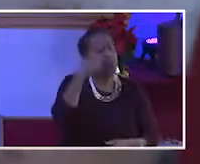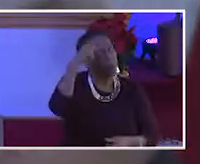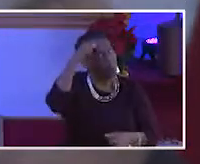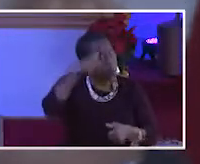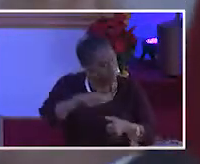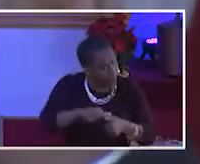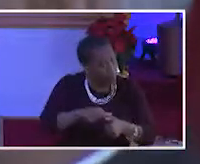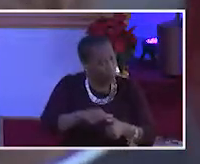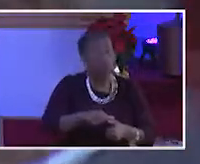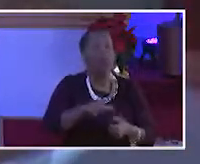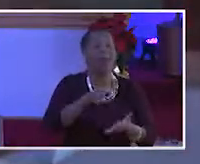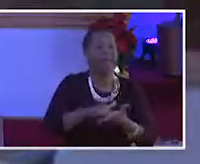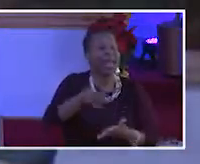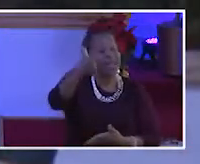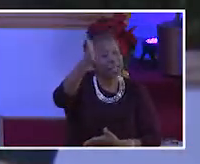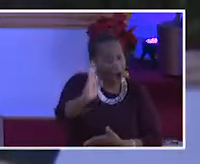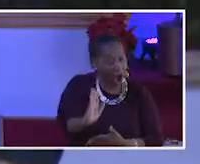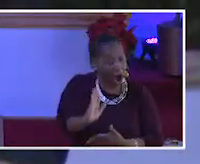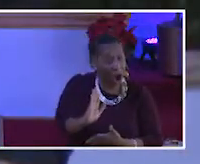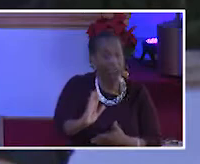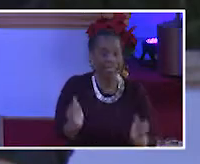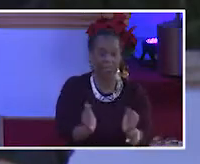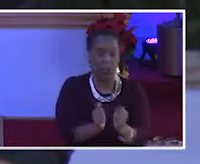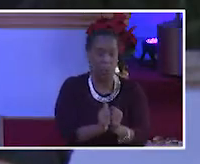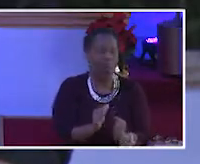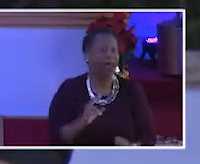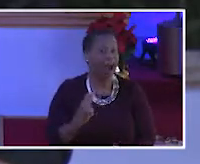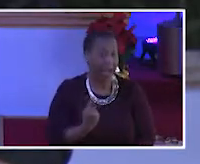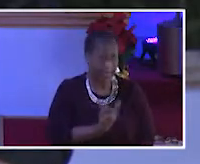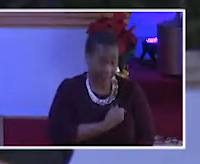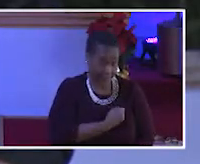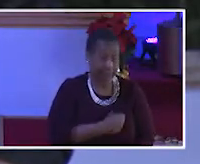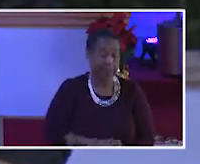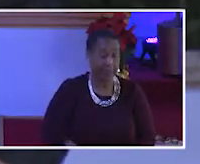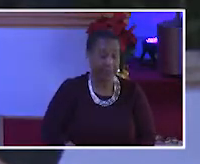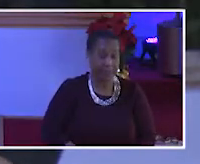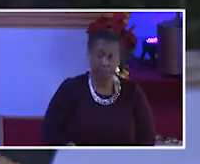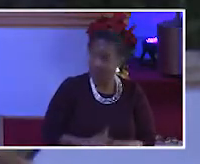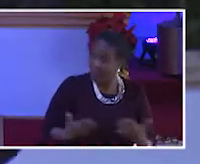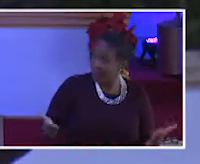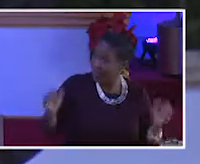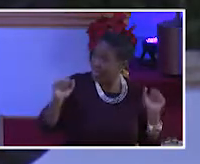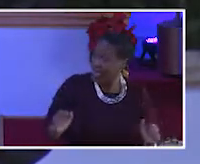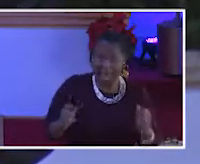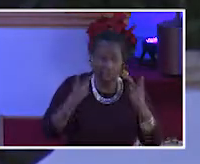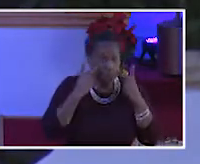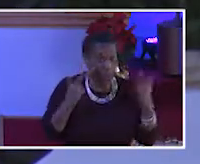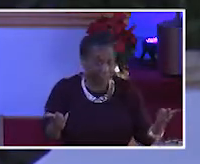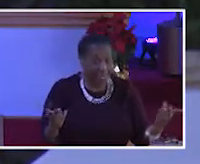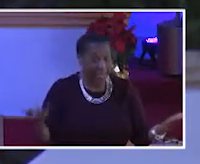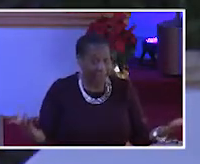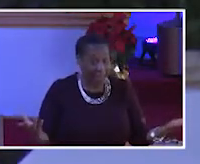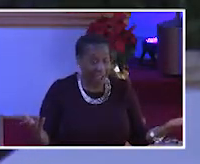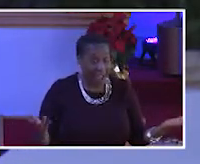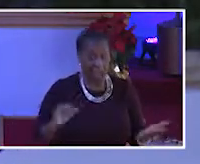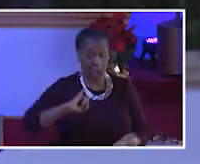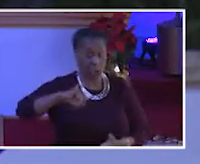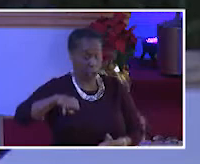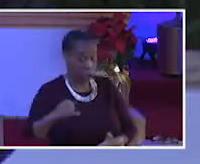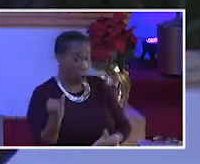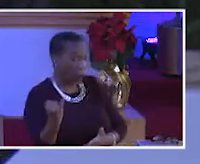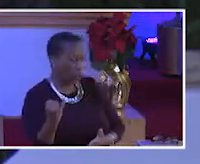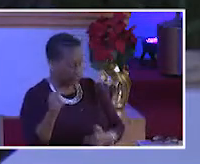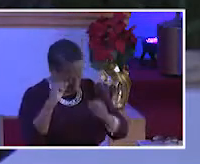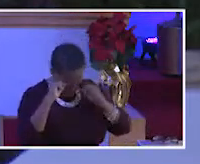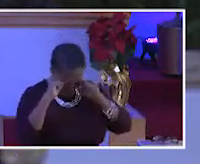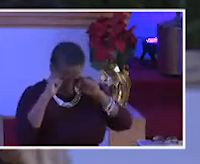reminded that God is with us. Amen. Can't you see it here, beloved? Joseph wakes